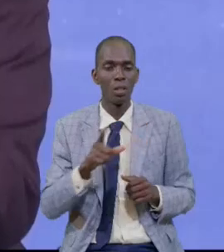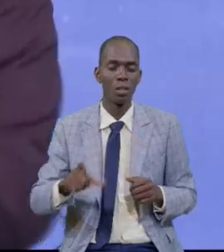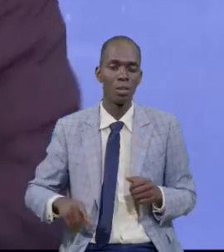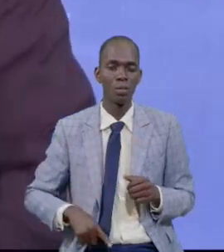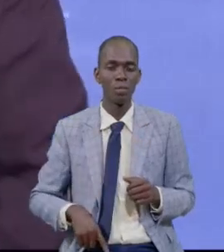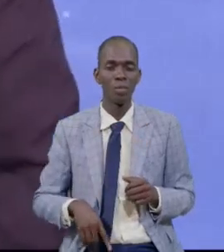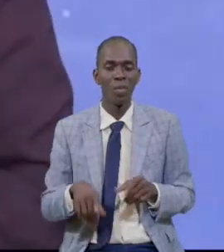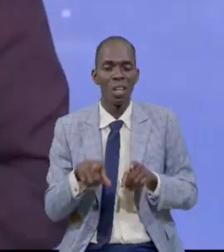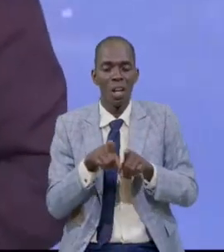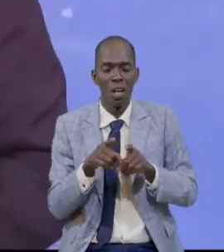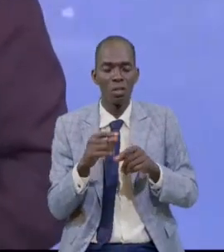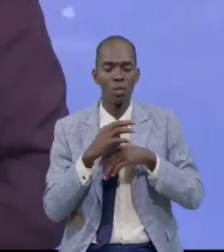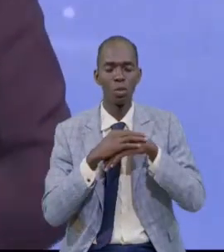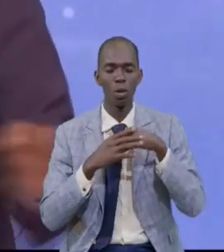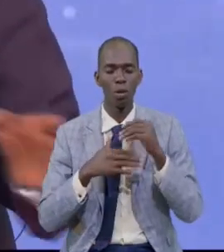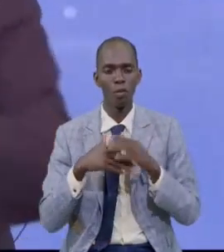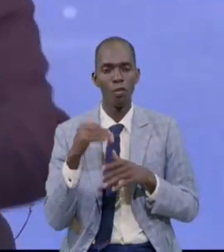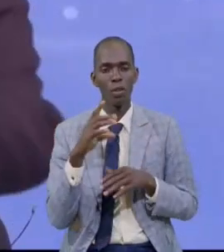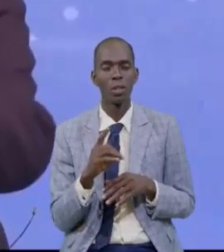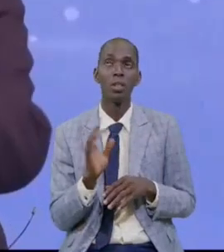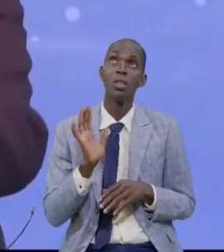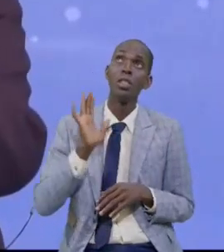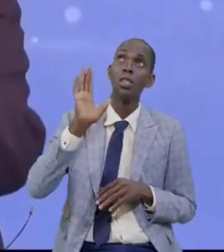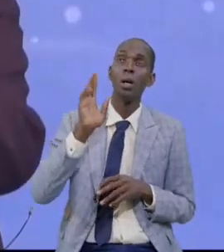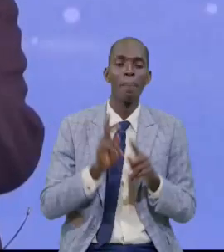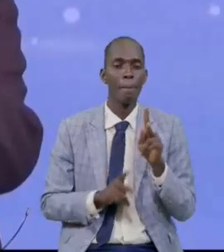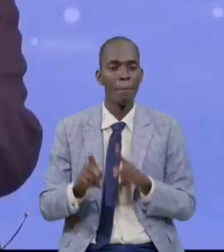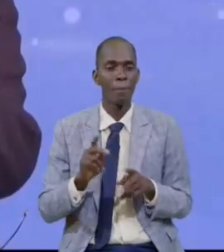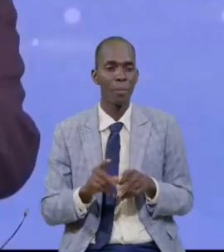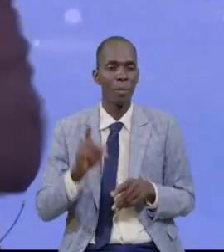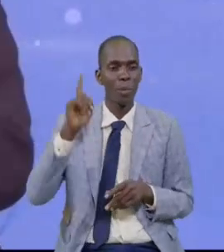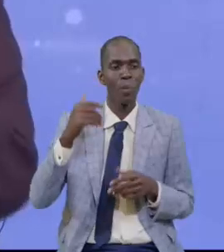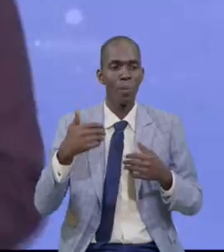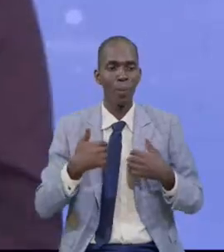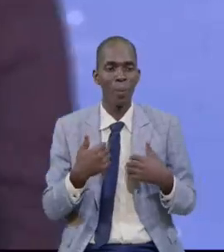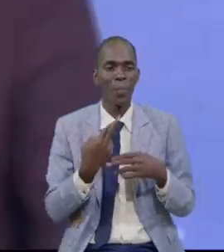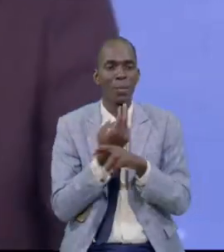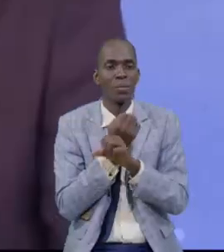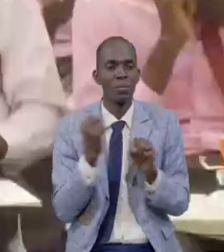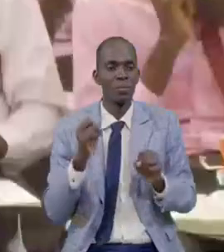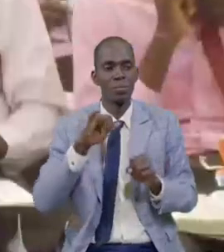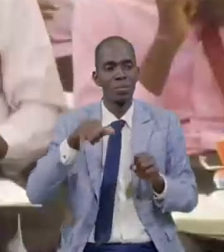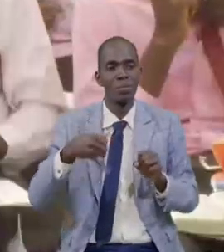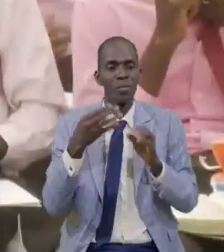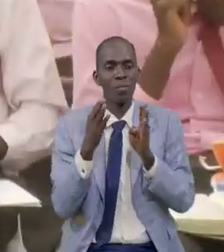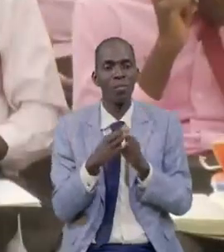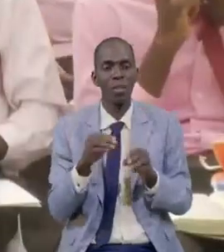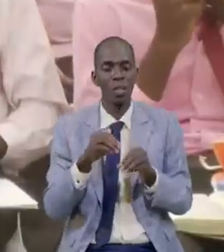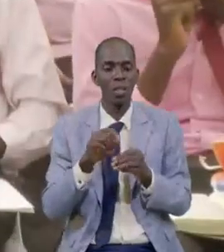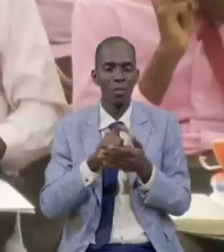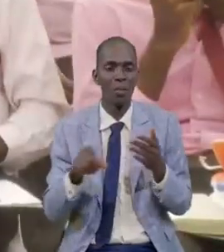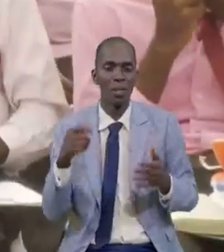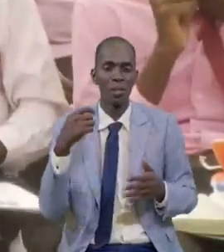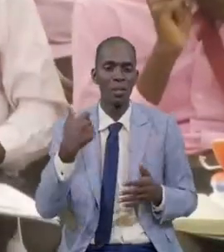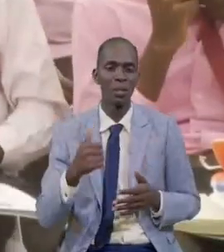comforted his people. He has redeemed Jerusalem. Look at verse 10. In verse